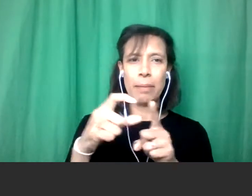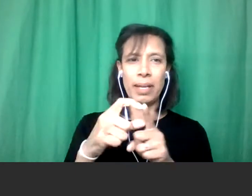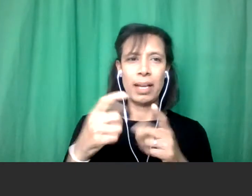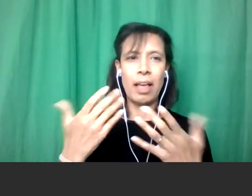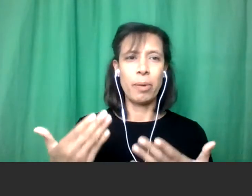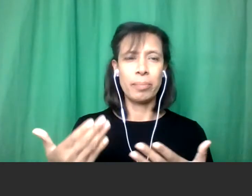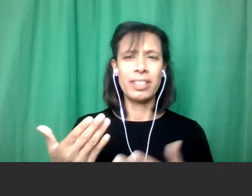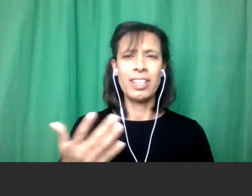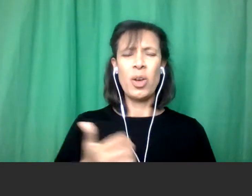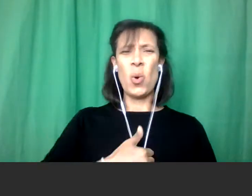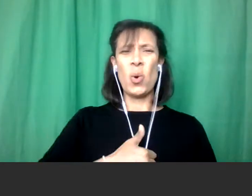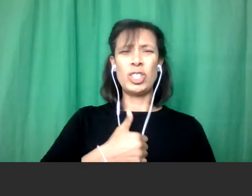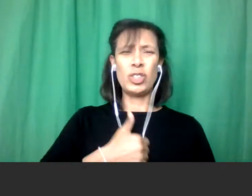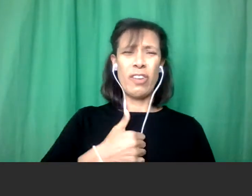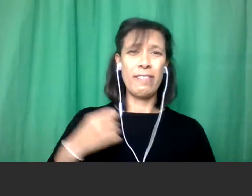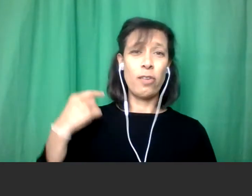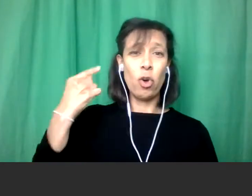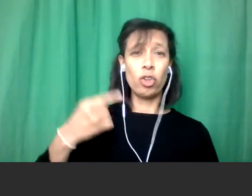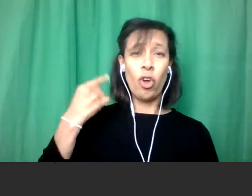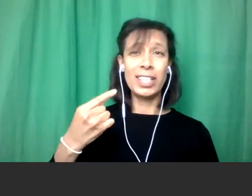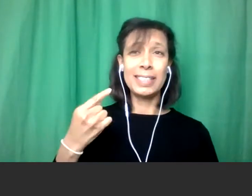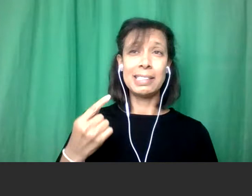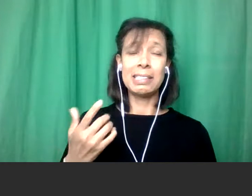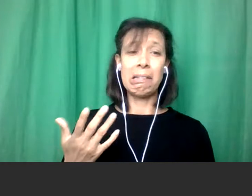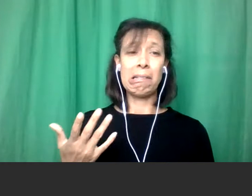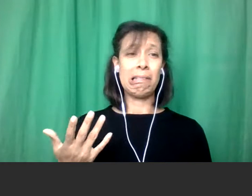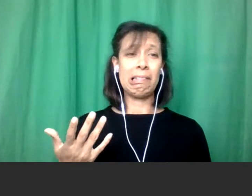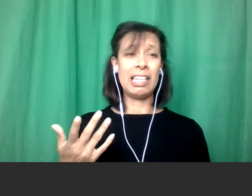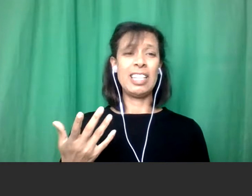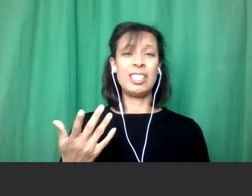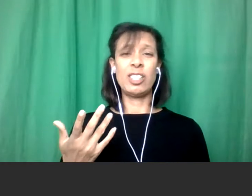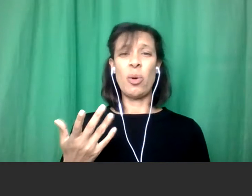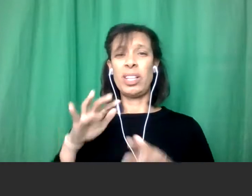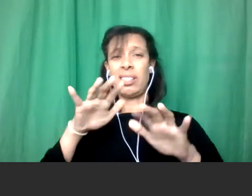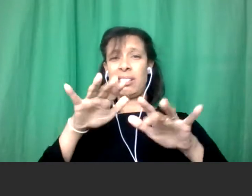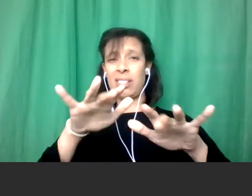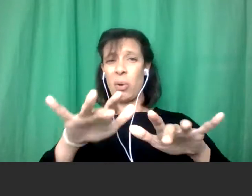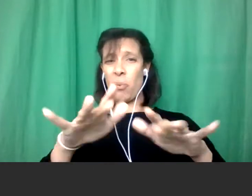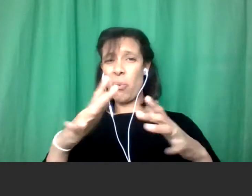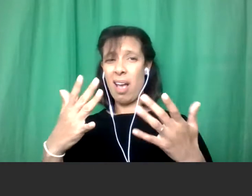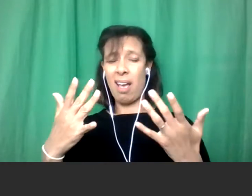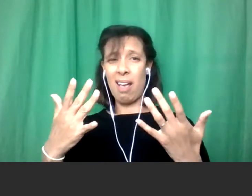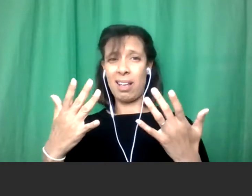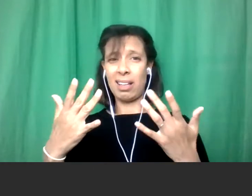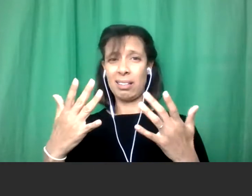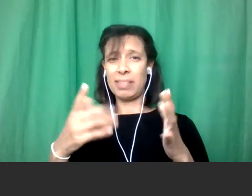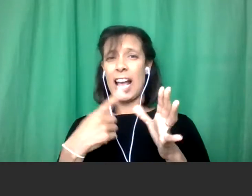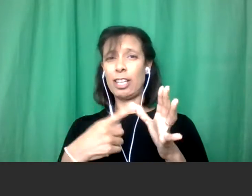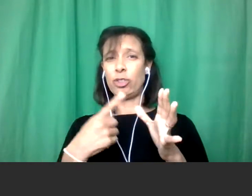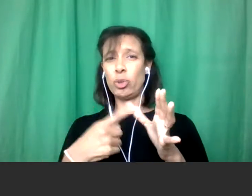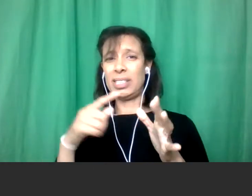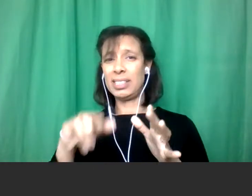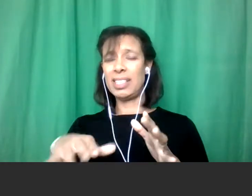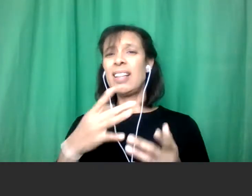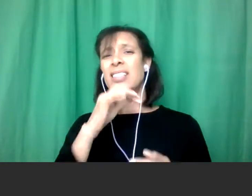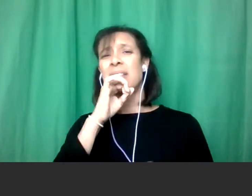Sorry for that noise. It's where I am, and I'm not sure there's anything I can do about it. There's a guy who's